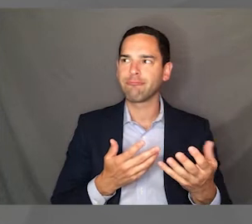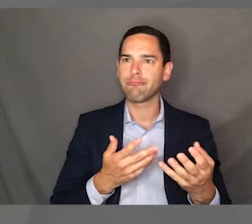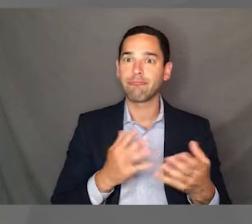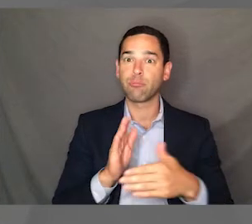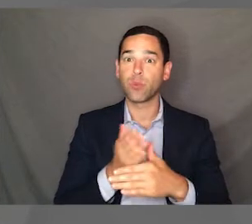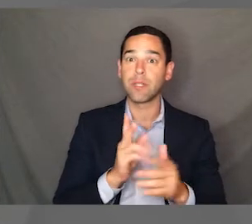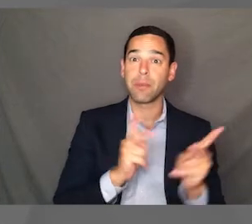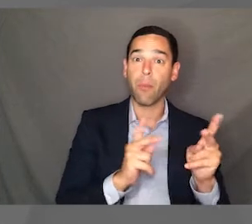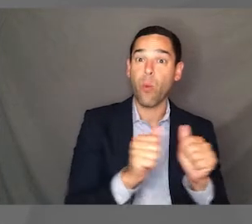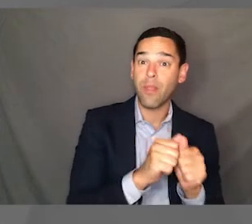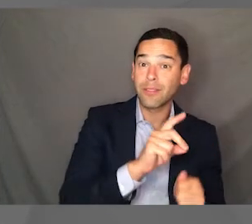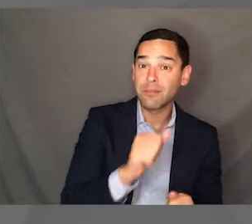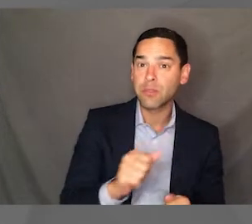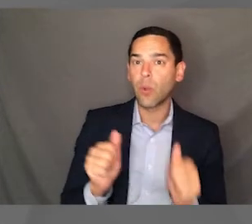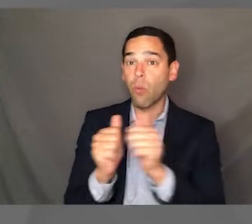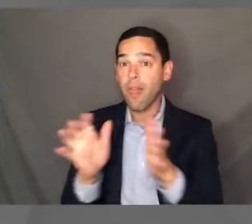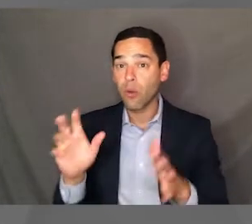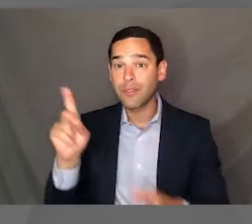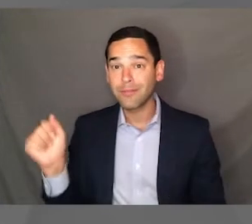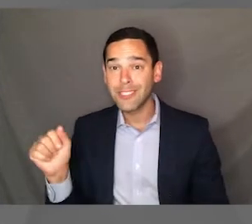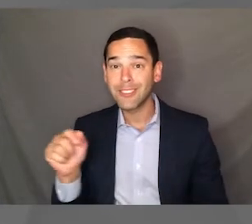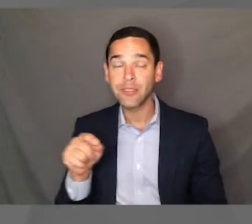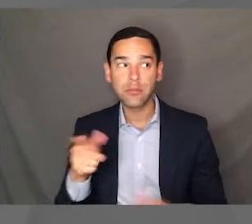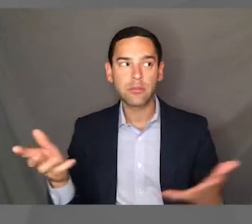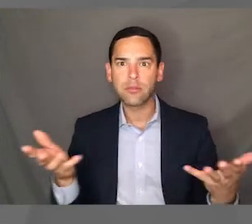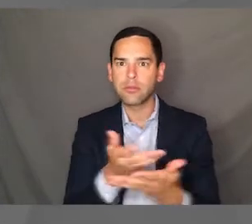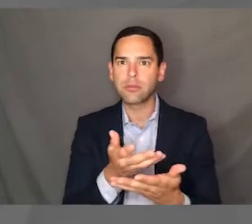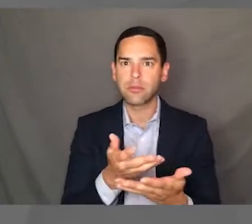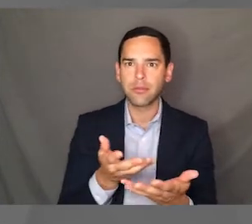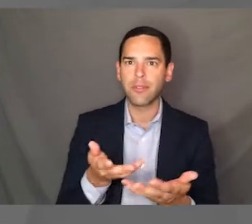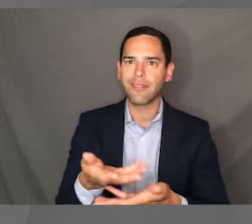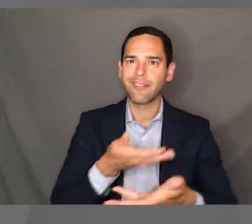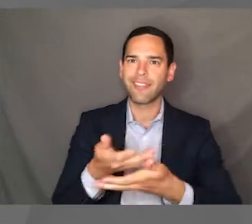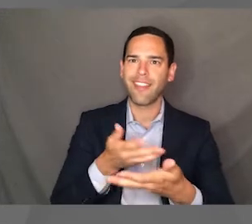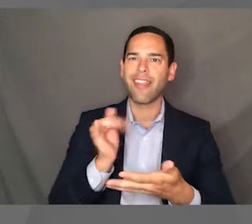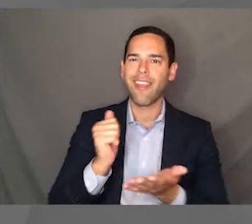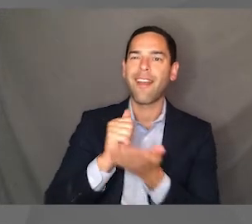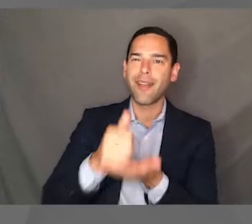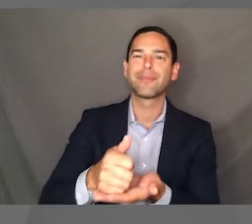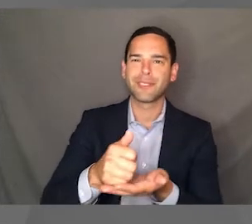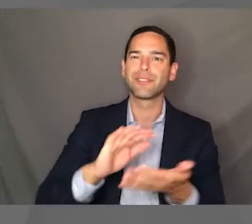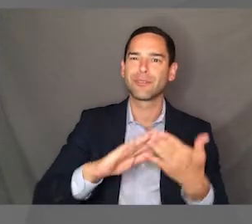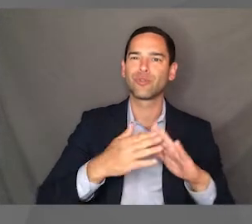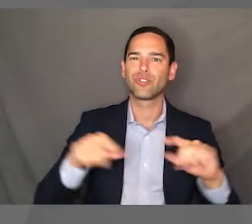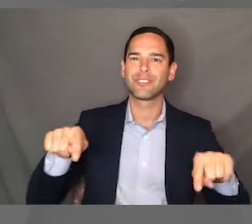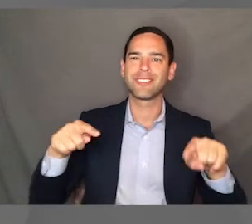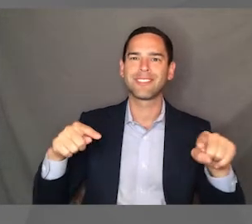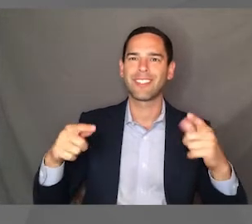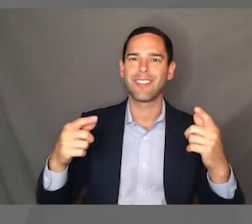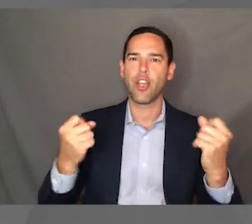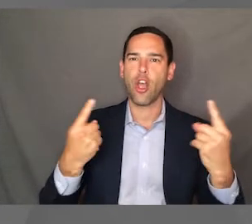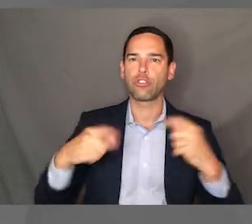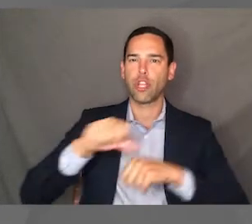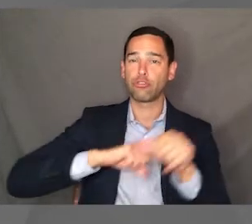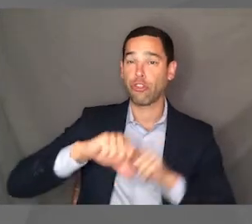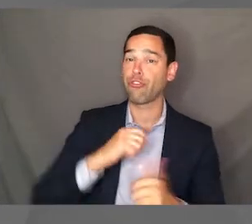people with and without disabilities, that really allows people to truly